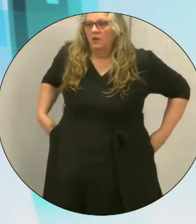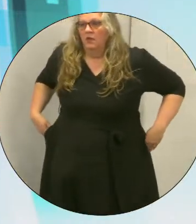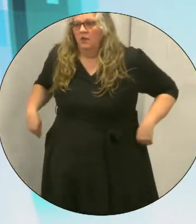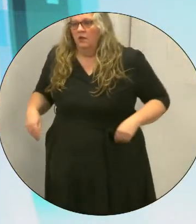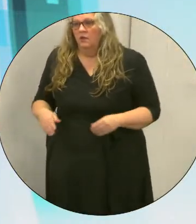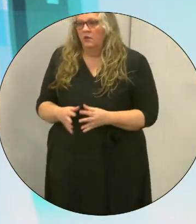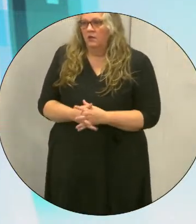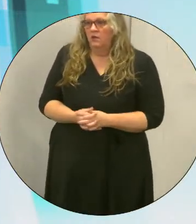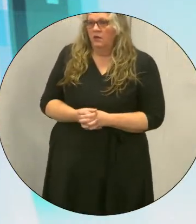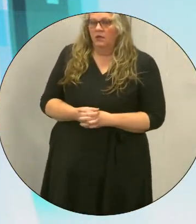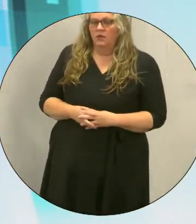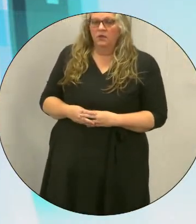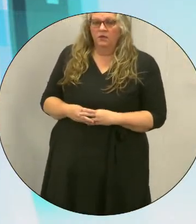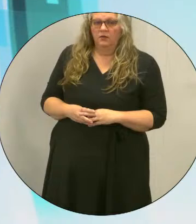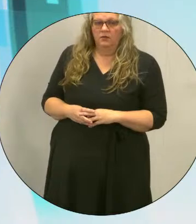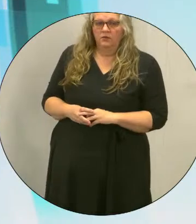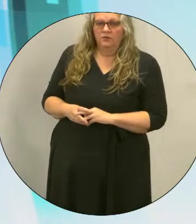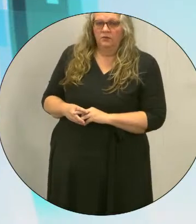up. Go ahead.